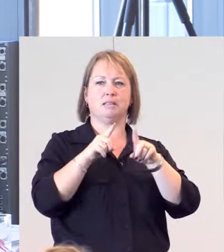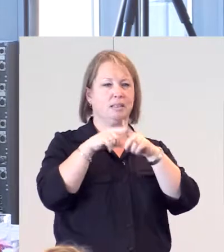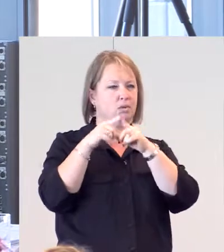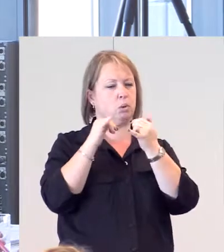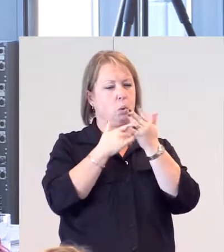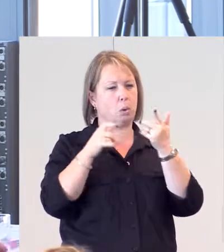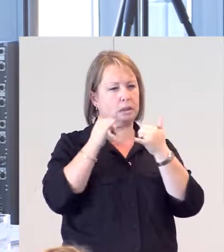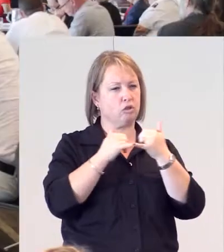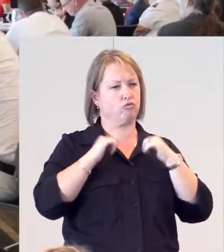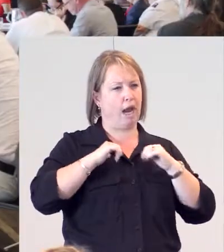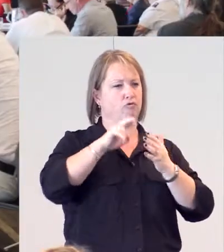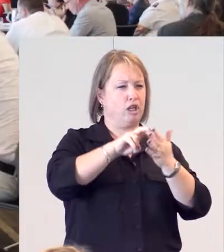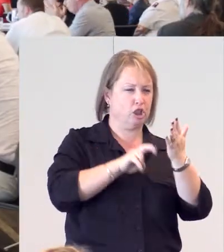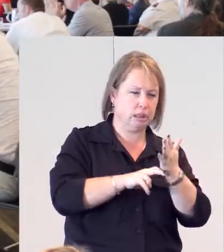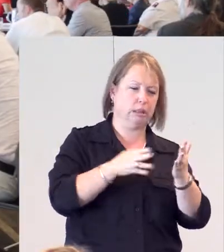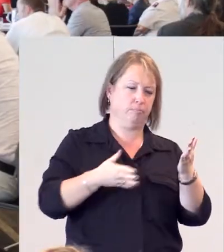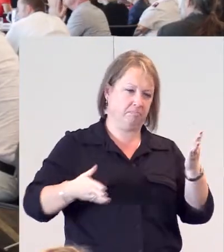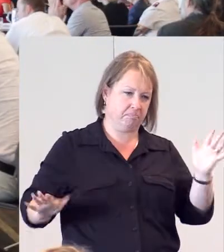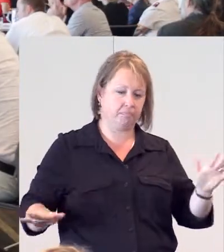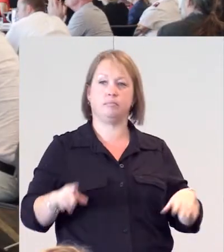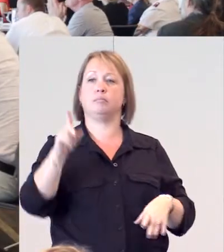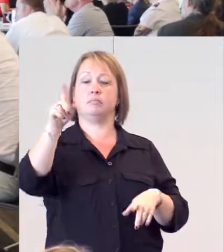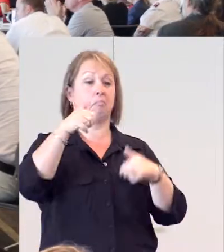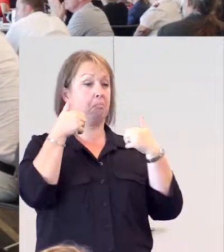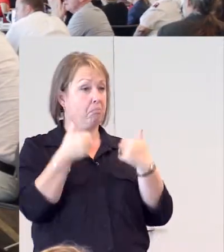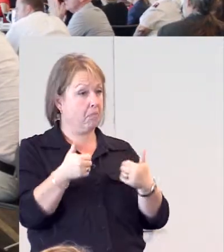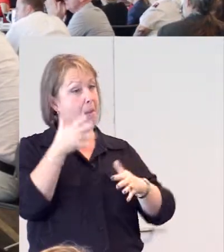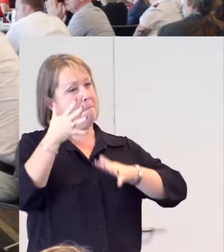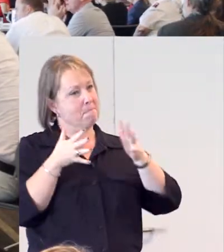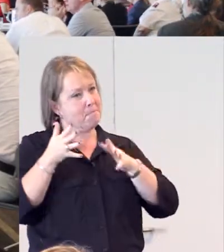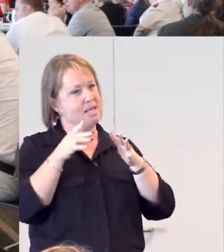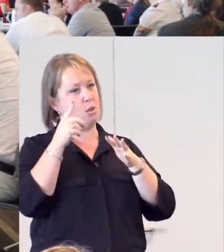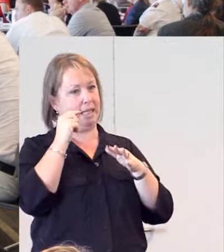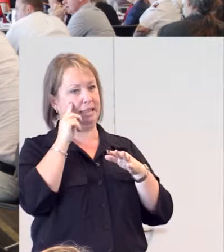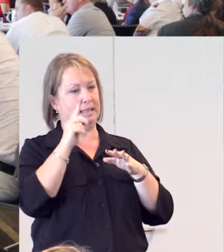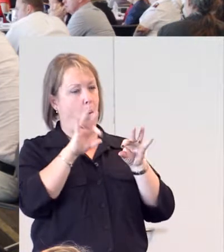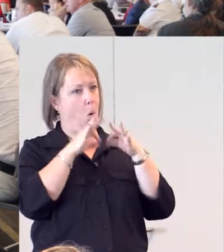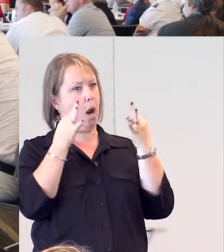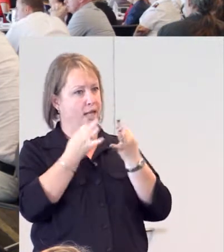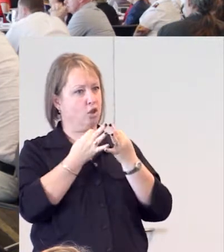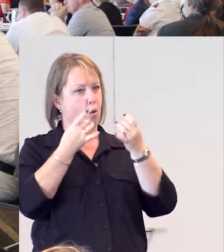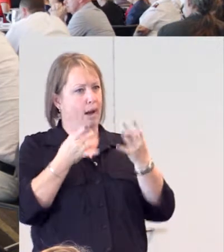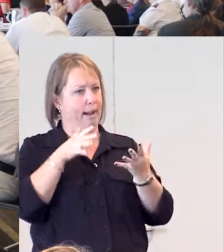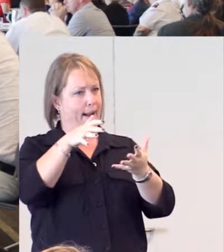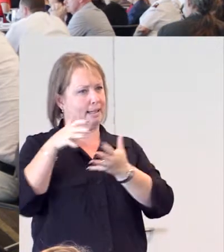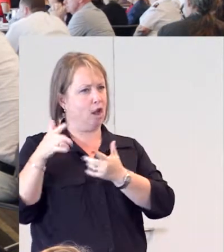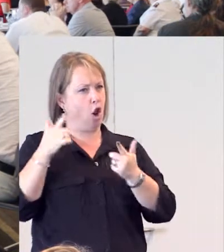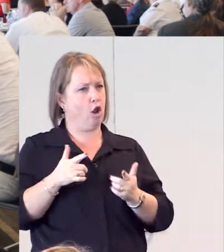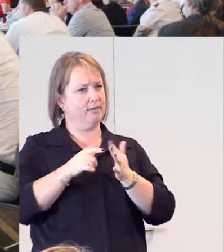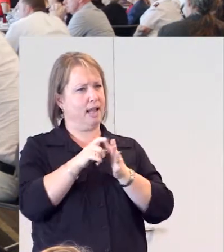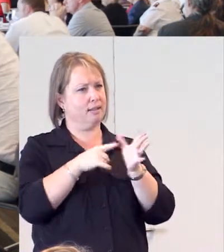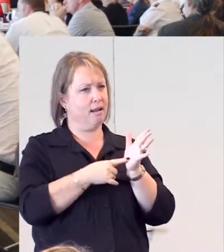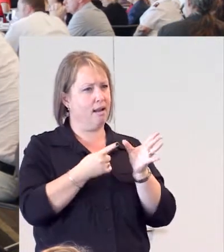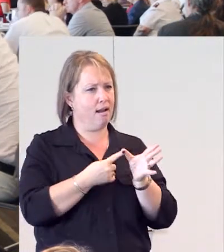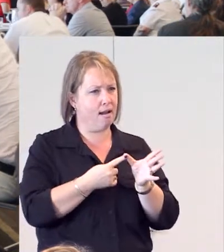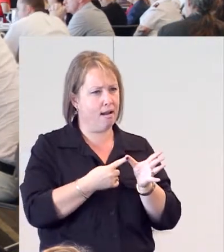registers. Excellent. So what we're seeing here is that organisations are collecting a whole bunch of data.